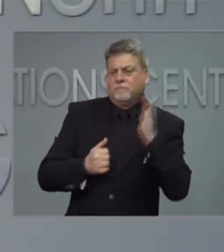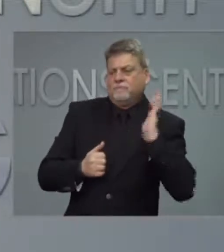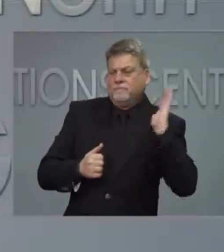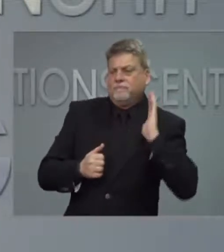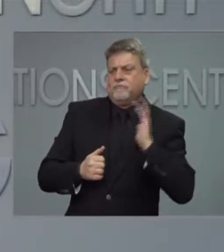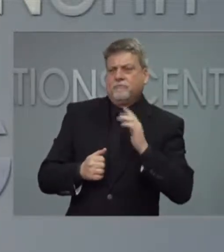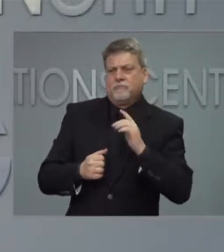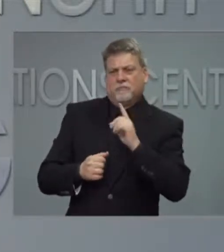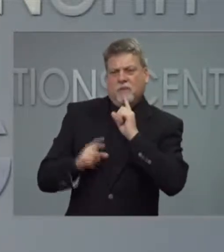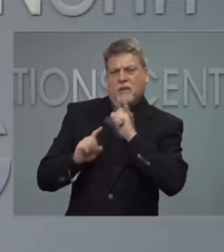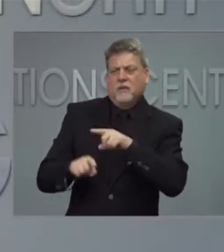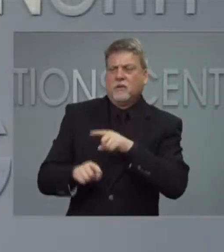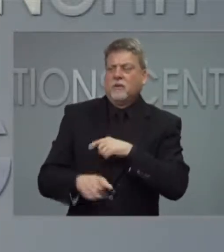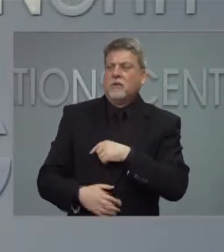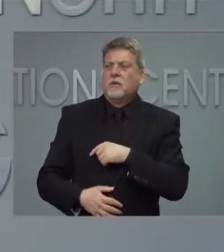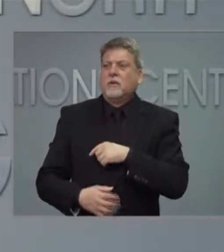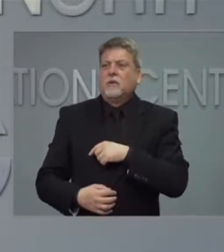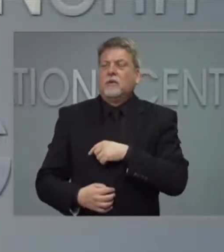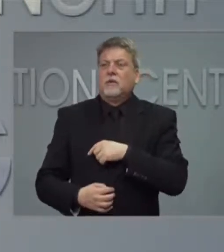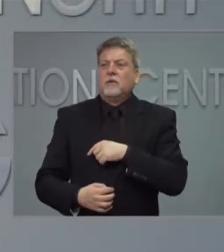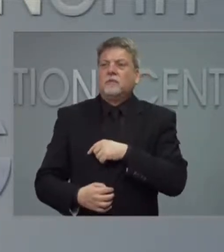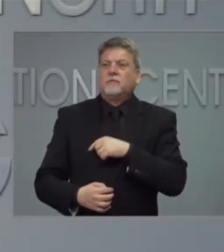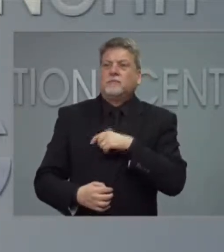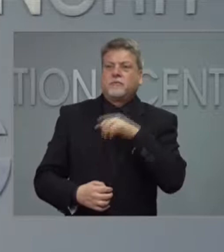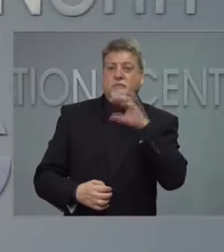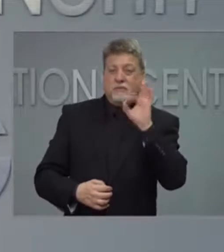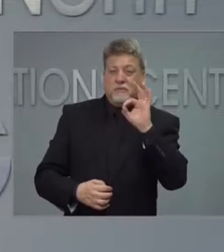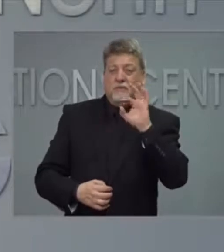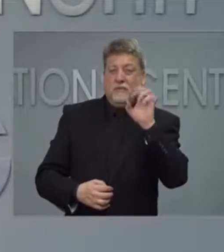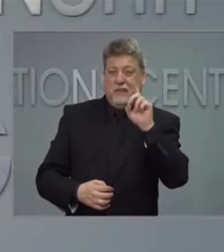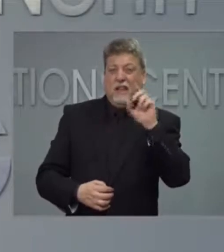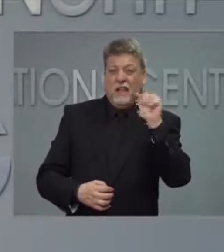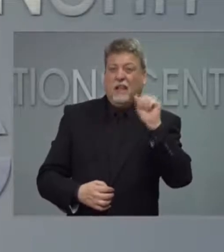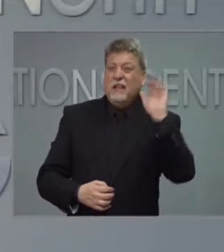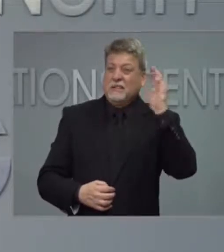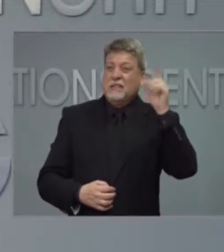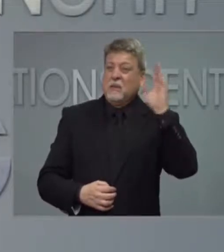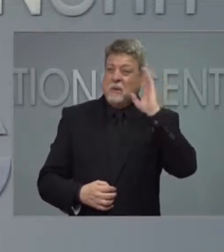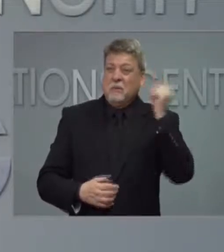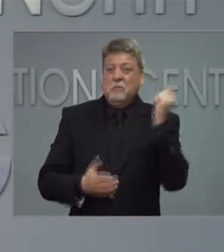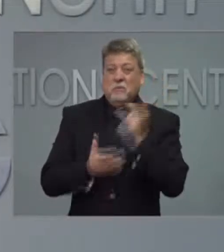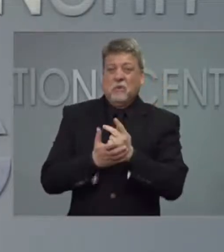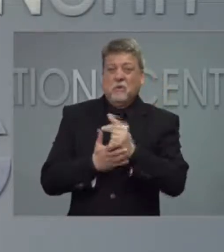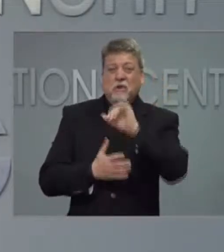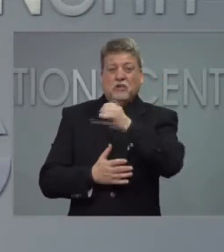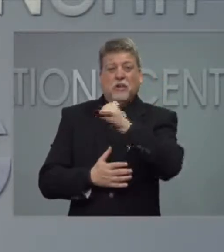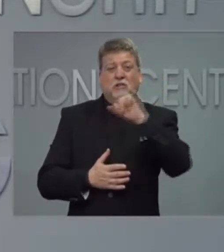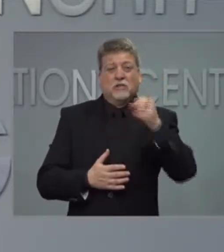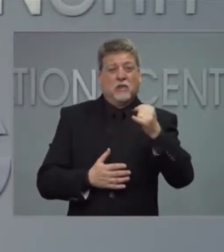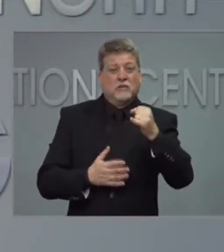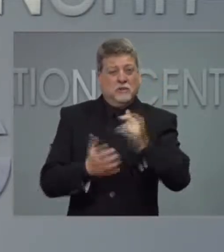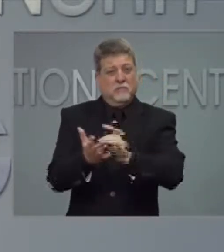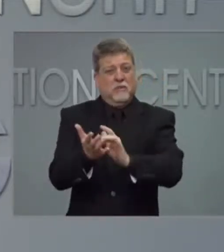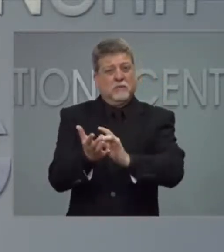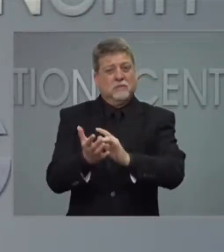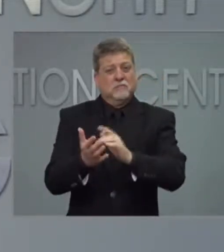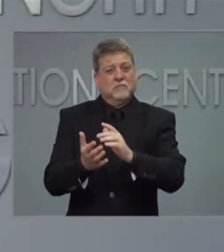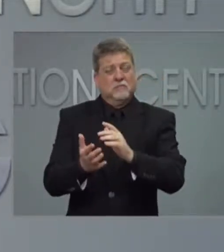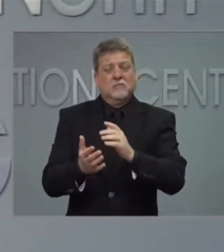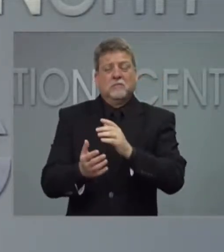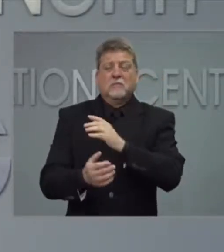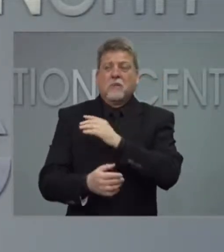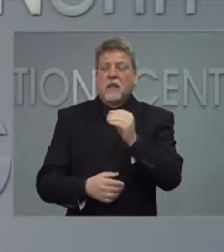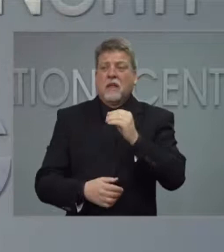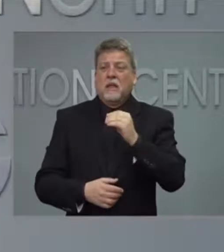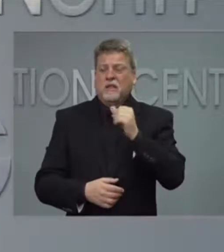talking about it looks pretty clear that the FDA is going to approve the Johnson & Johnson vaccine this week. And